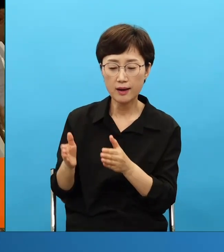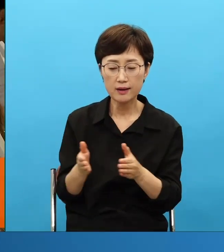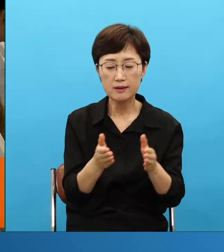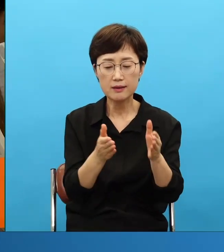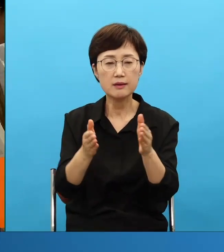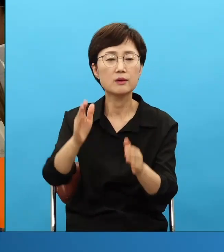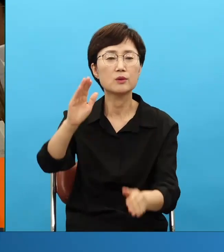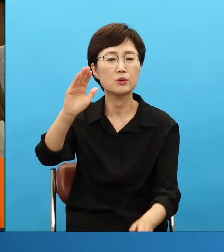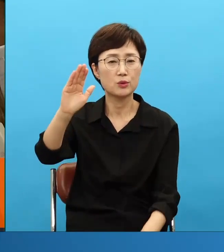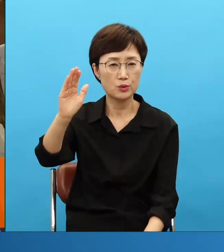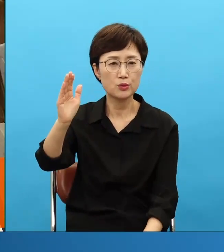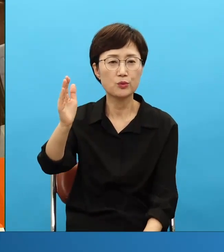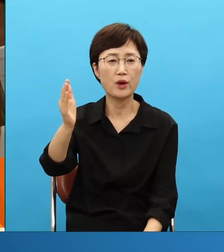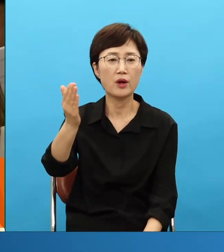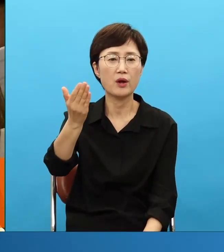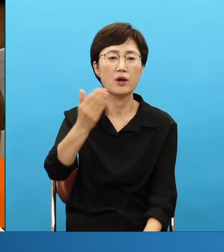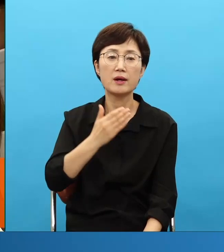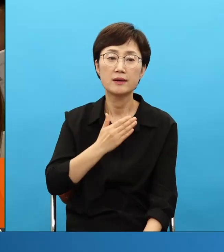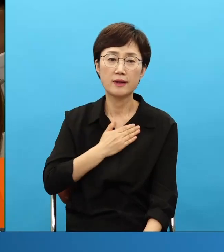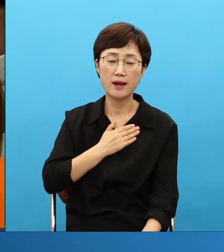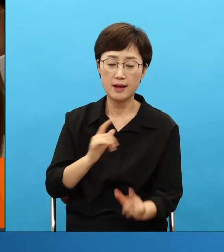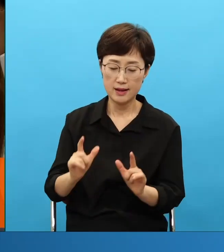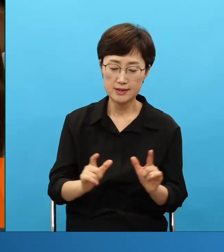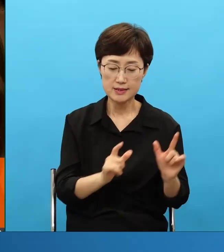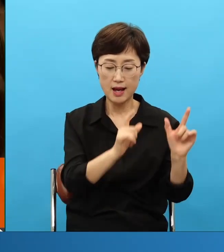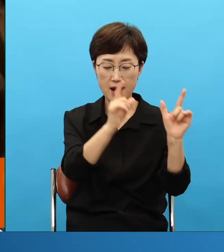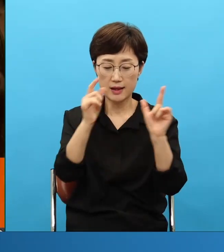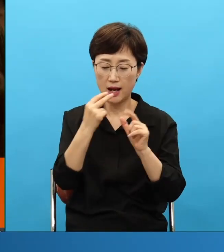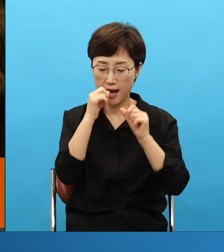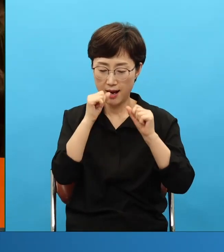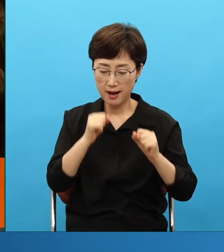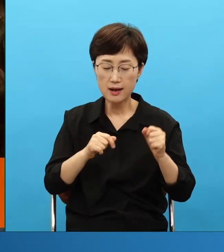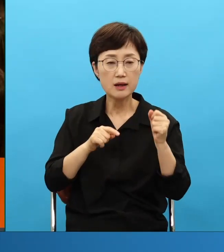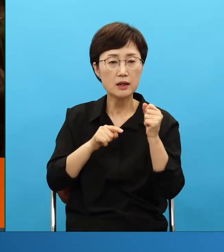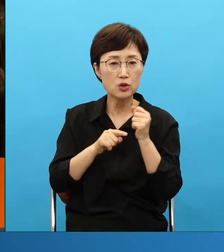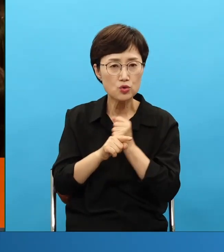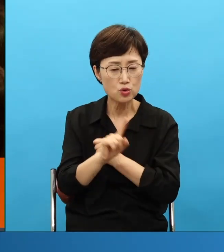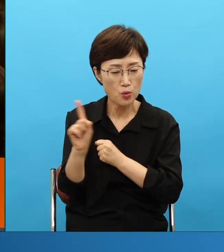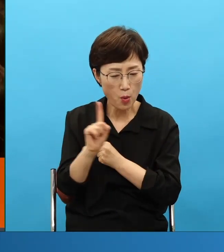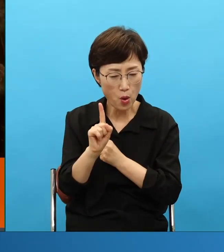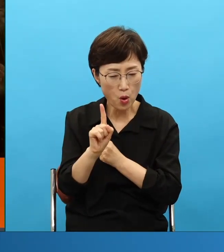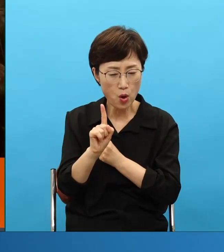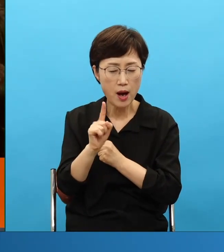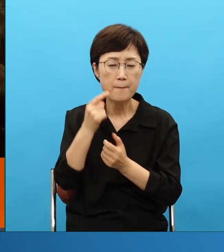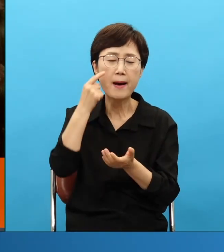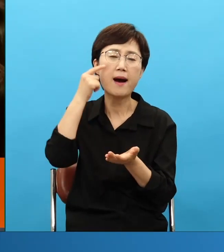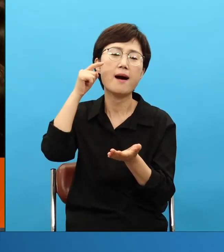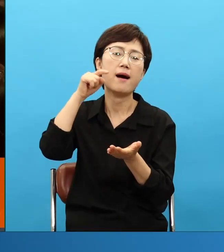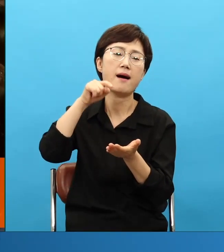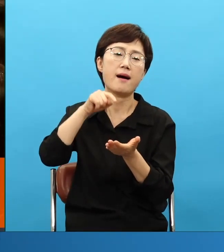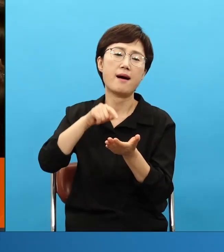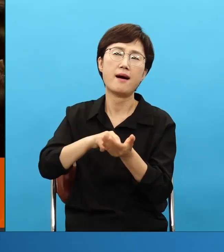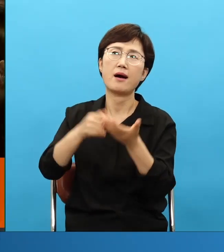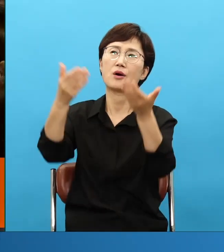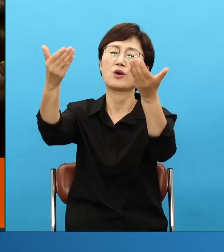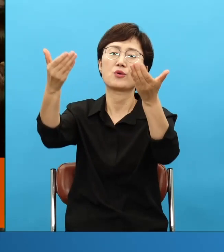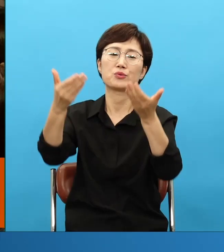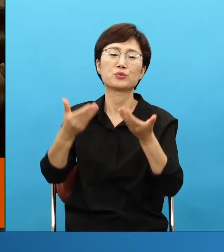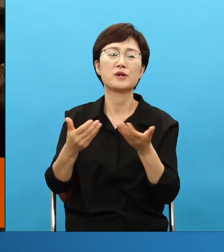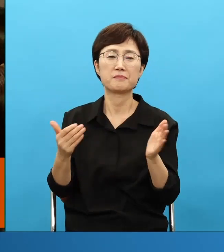me see my commission and the reason to live my life.